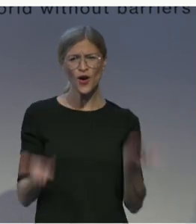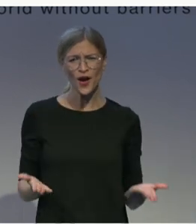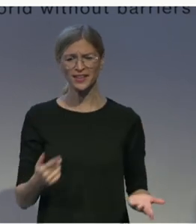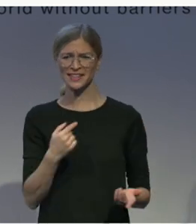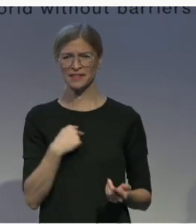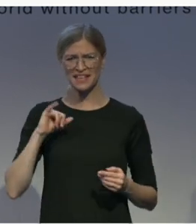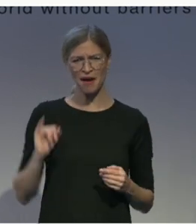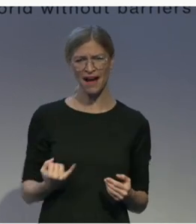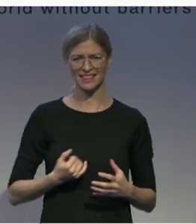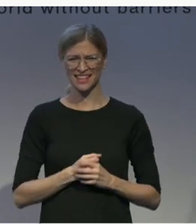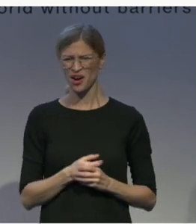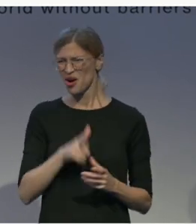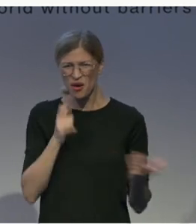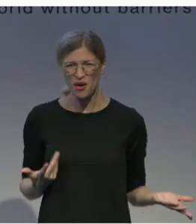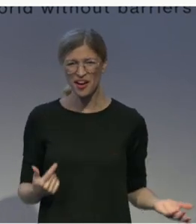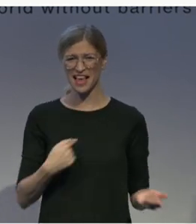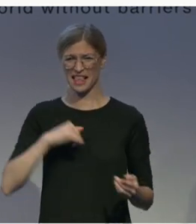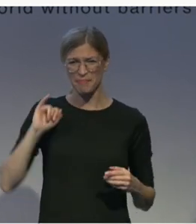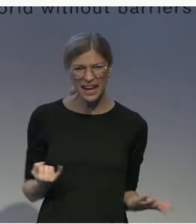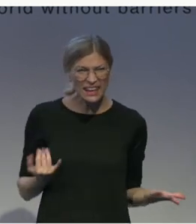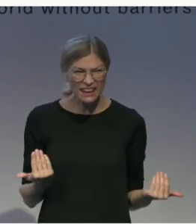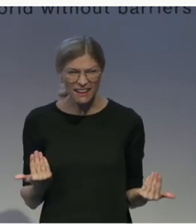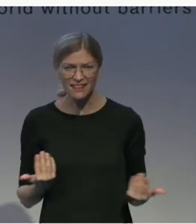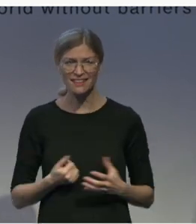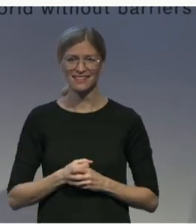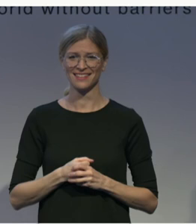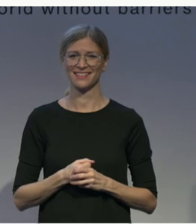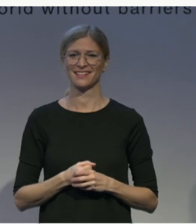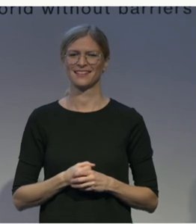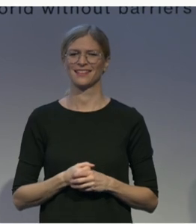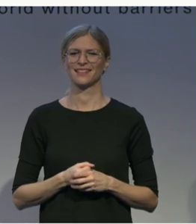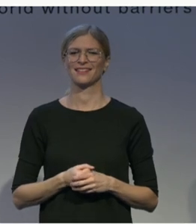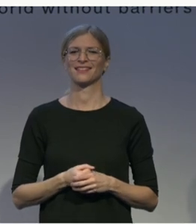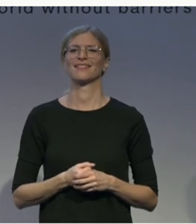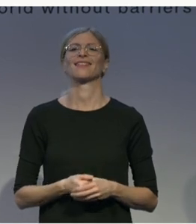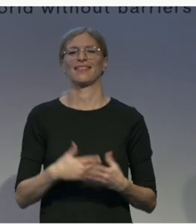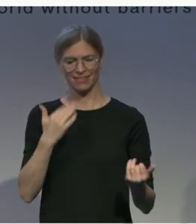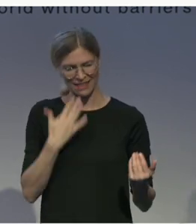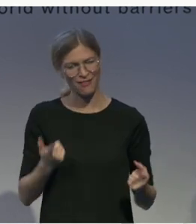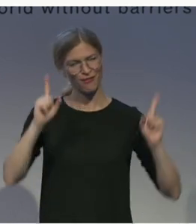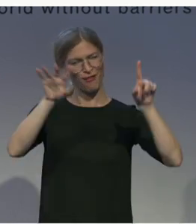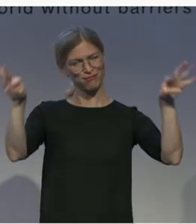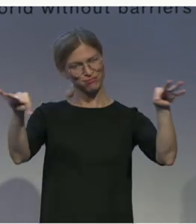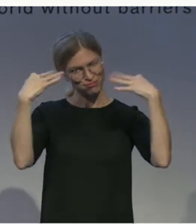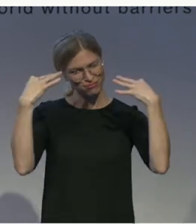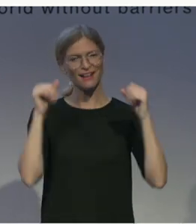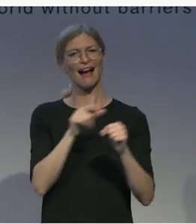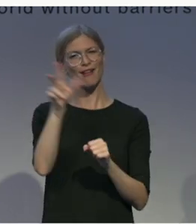I'm sorry, who are you? All right, that's what I wanted to hear. Thank you all for your attention. I appreciate the opportunity to present.